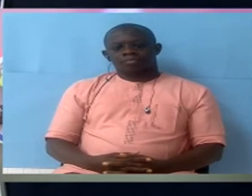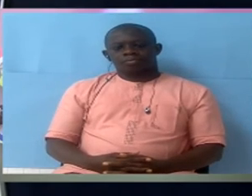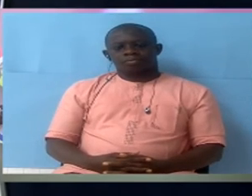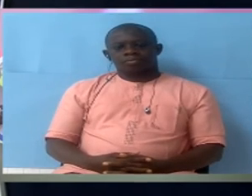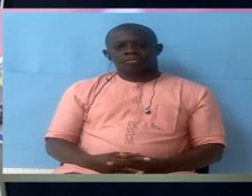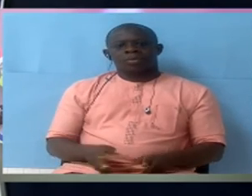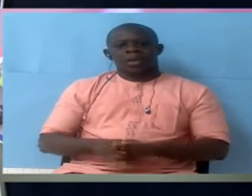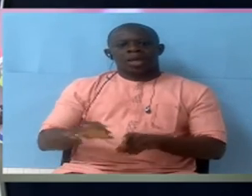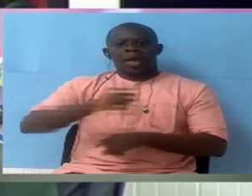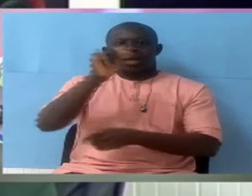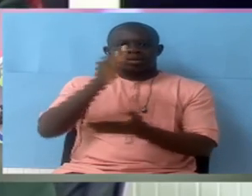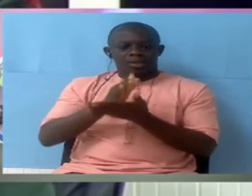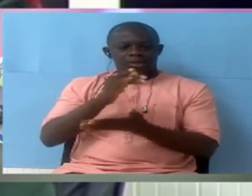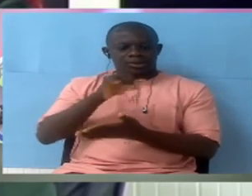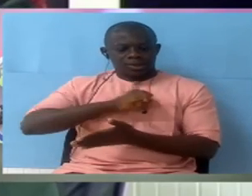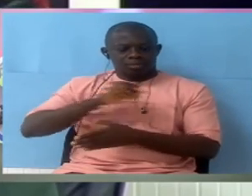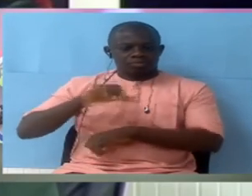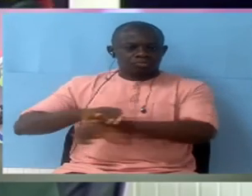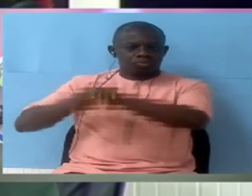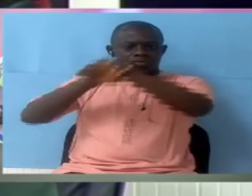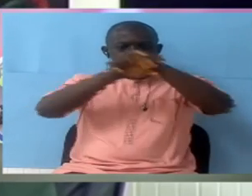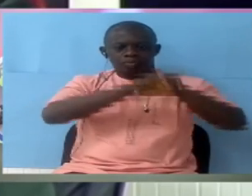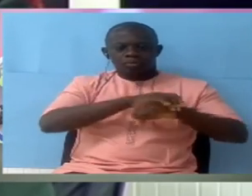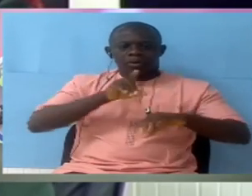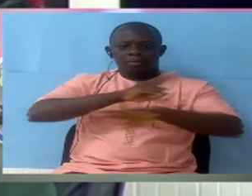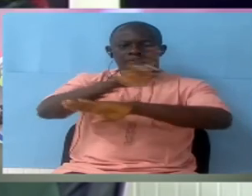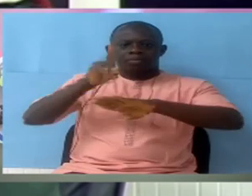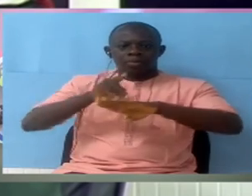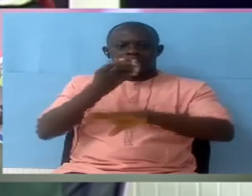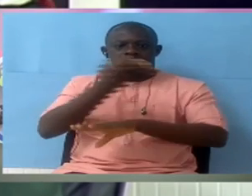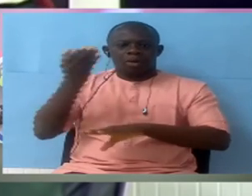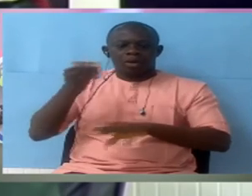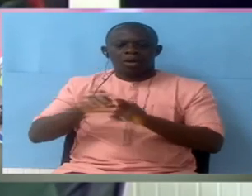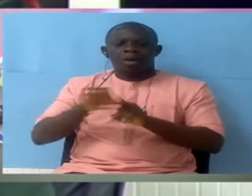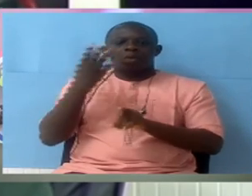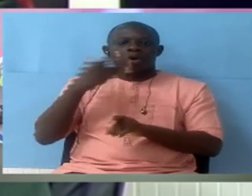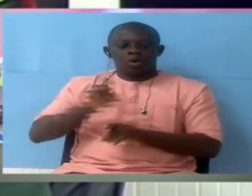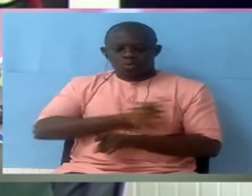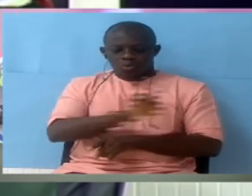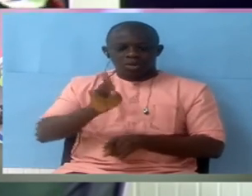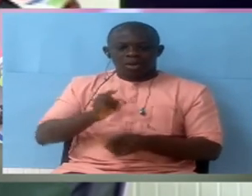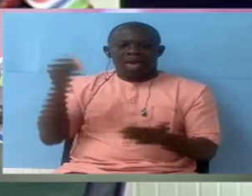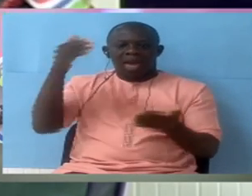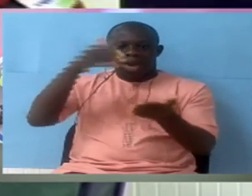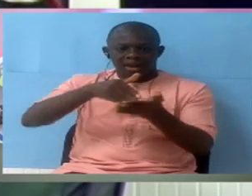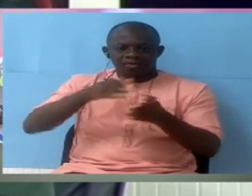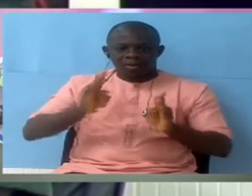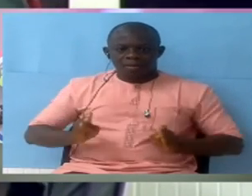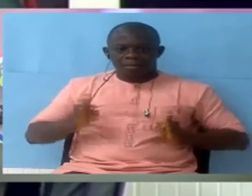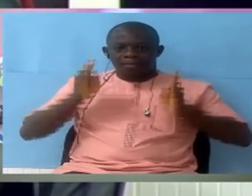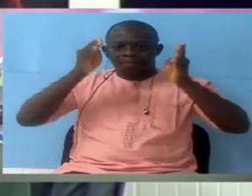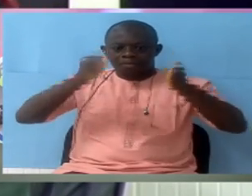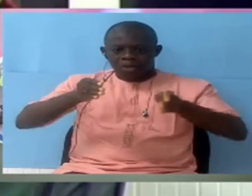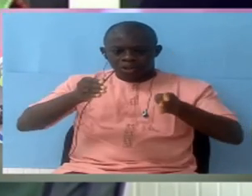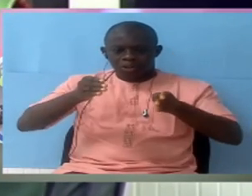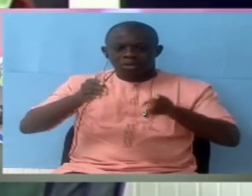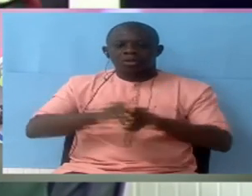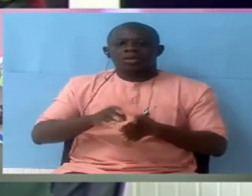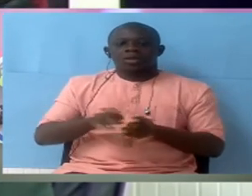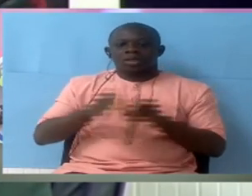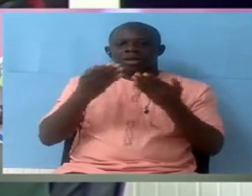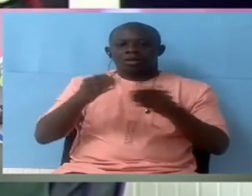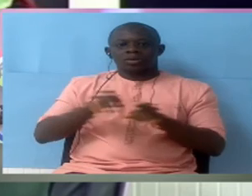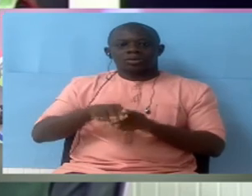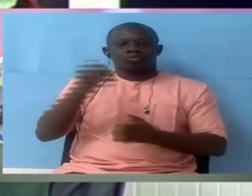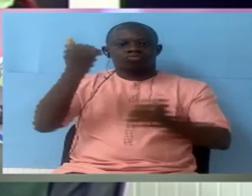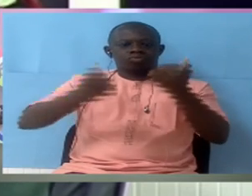Where did he take you? Fan la yobu. When we arrived at Denton Bridge, bañ égué ba ci pomisaro ba. The traffic was